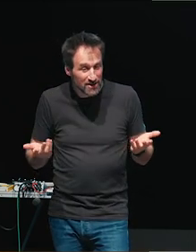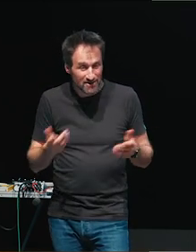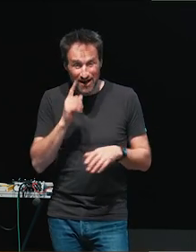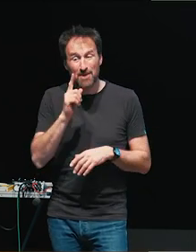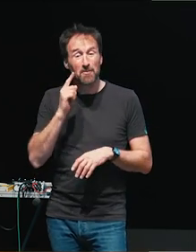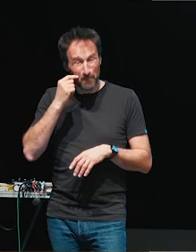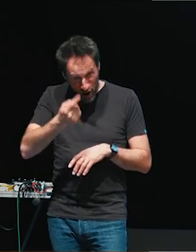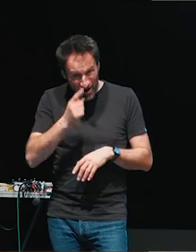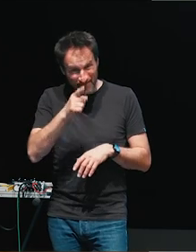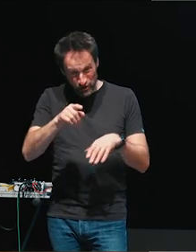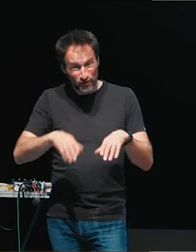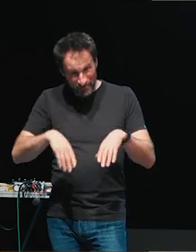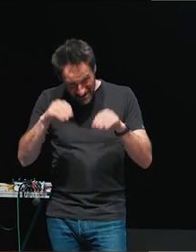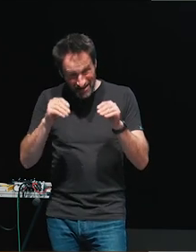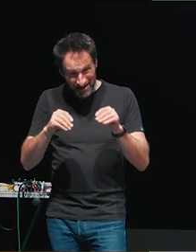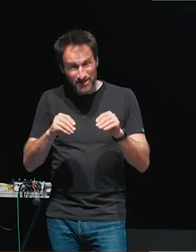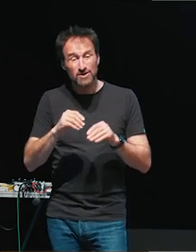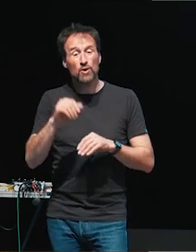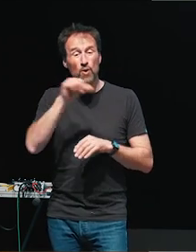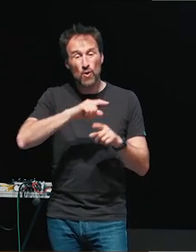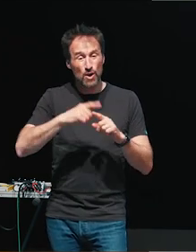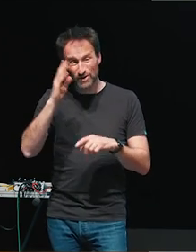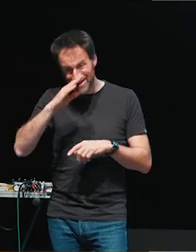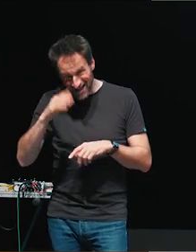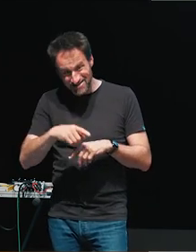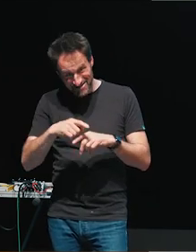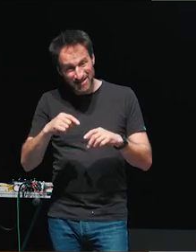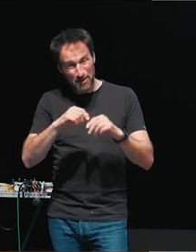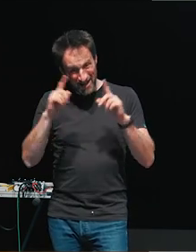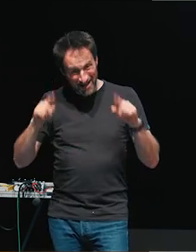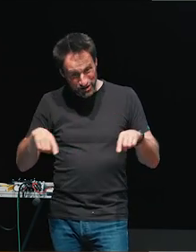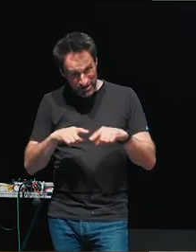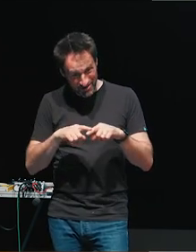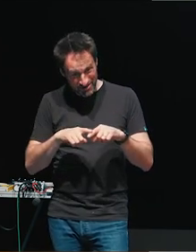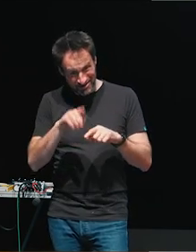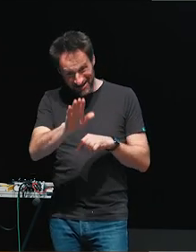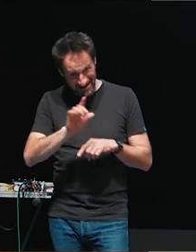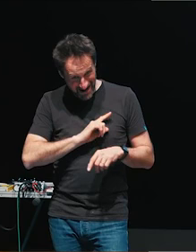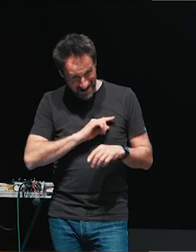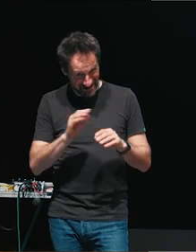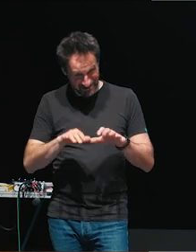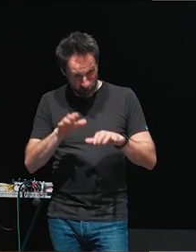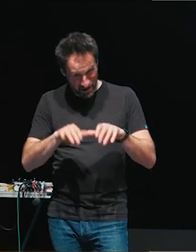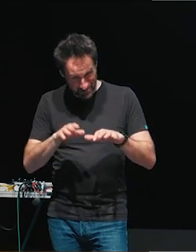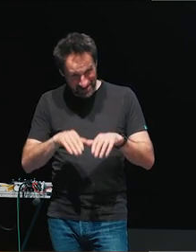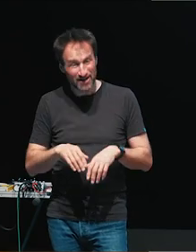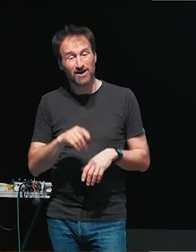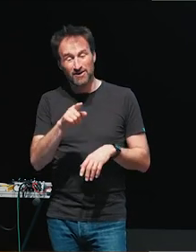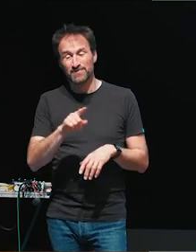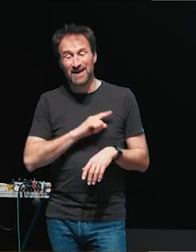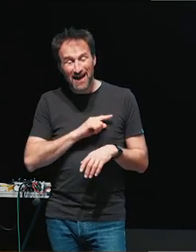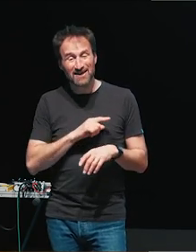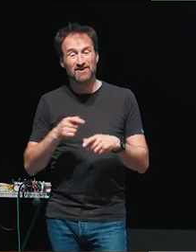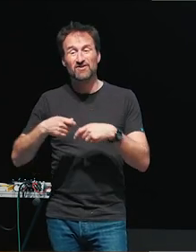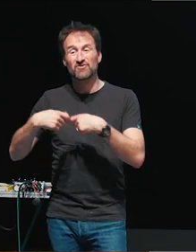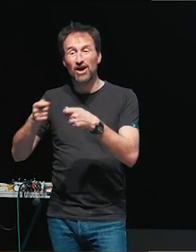if you're going to start writing your own oil and gas monitoring application, your own vendor marketplace, your own